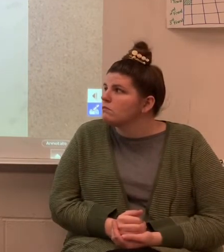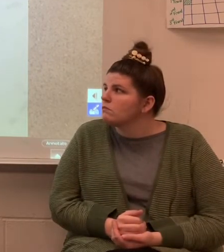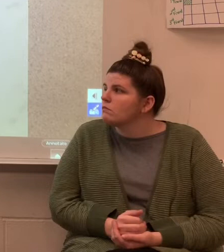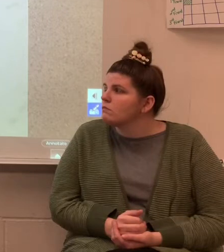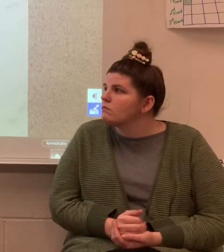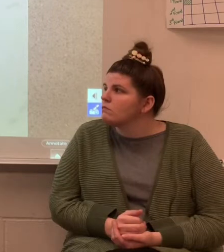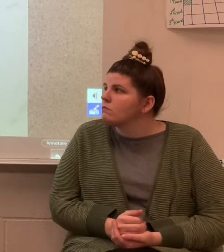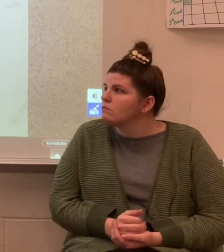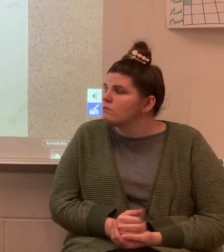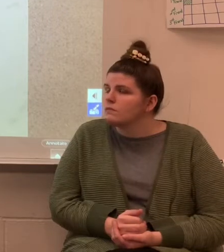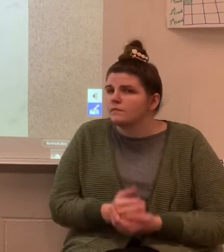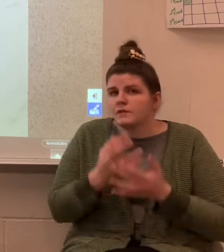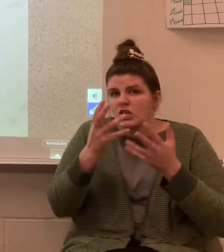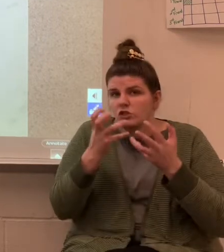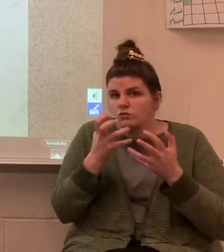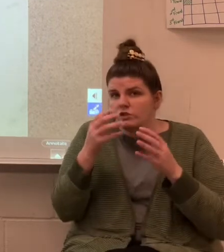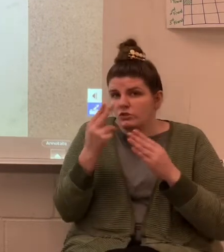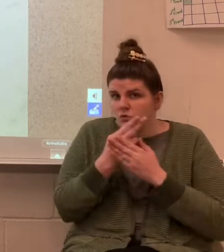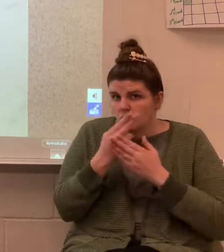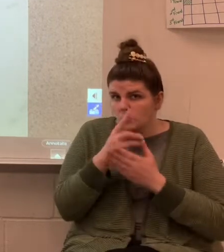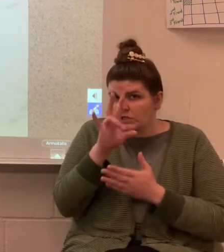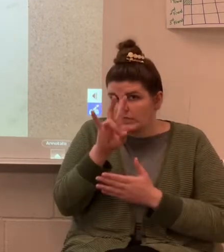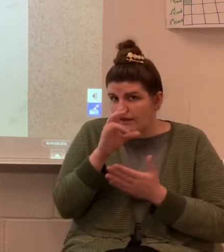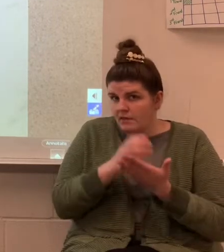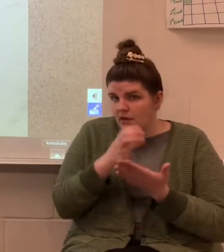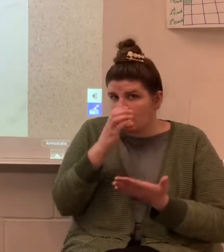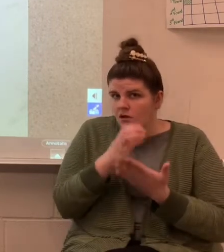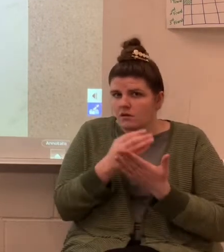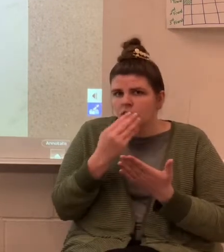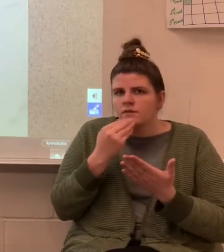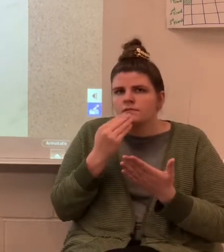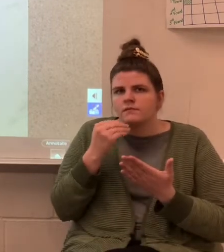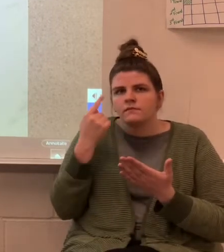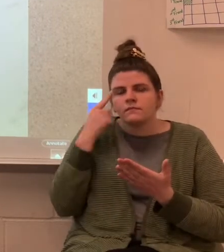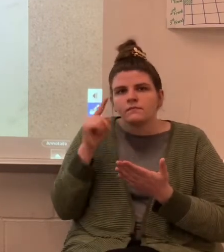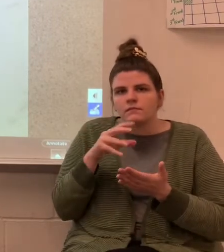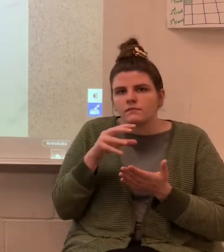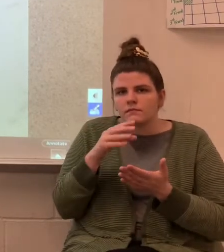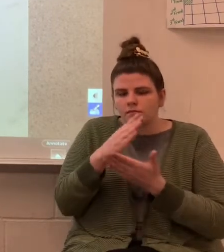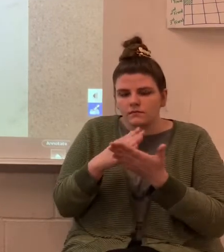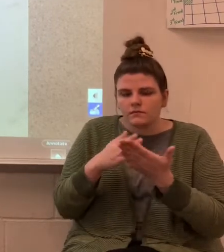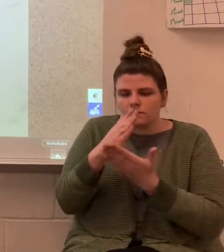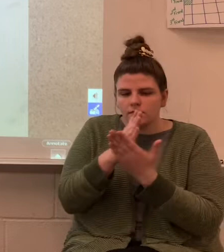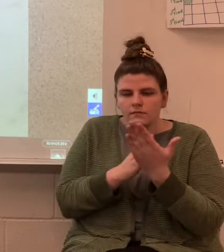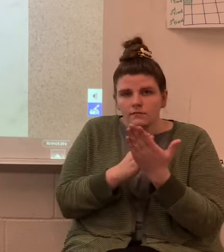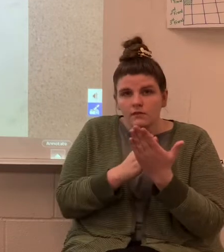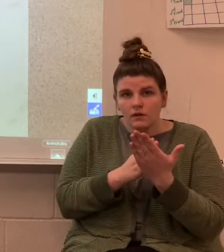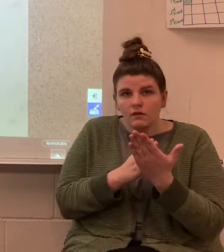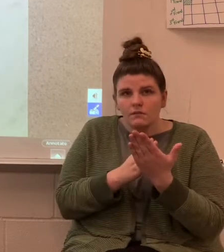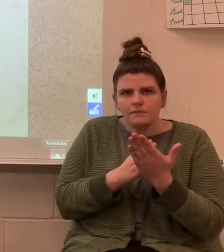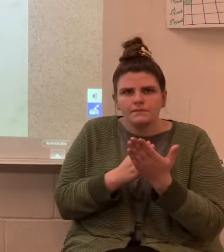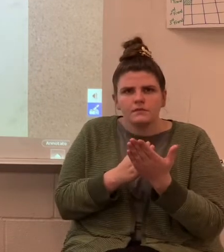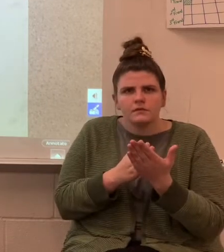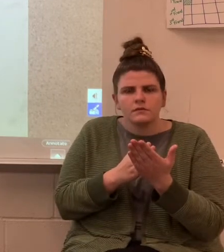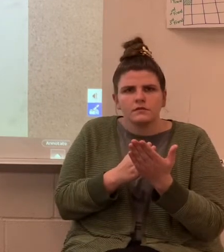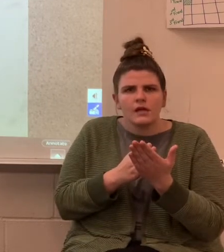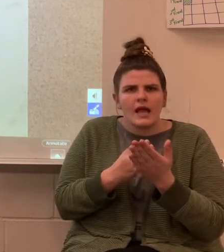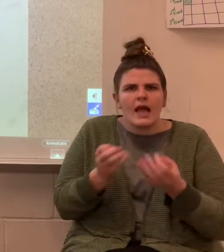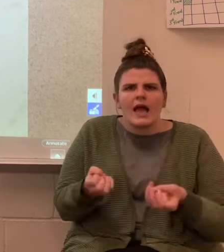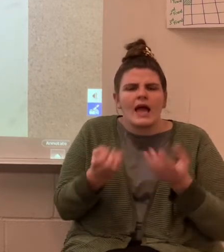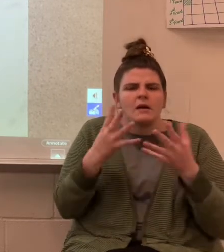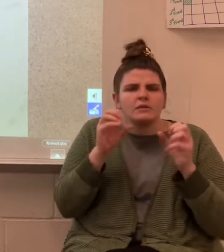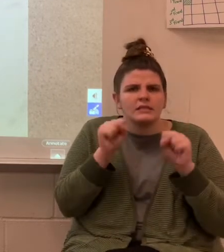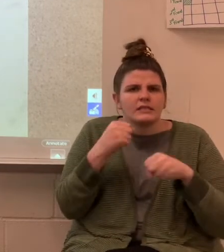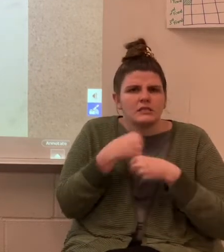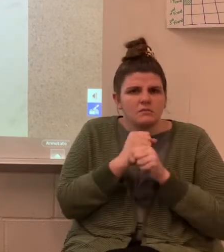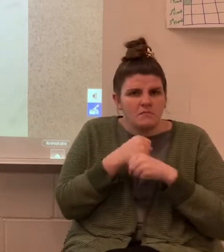She wants to use the rest of this sugar for a pie recipe. So she has 7 cups to see how many pies she can make. Each one of